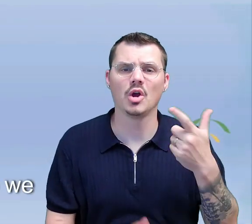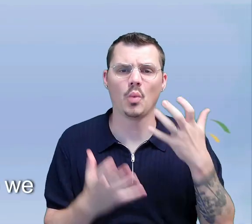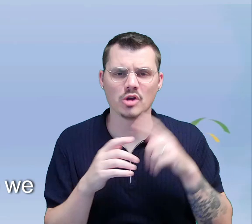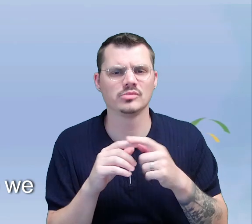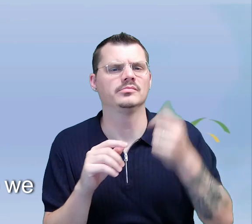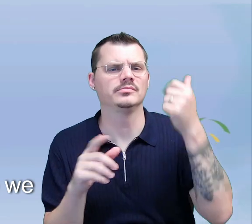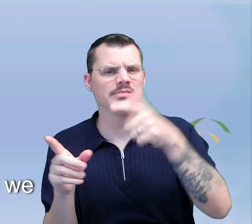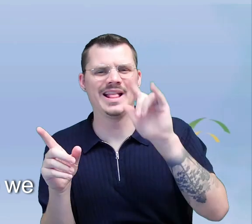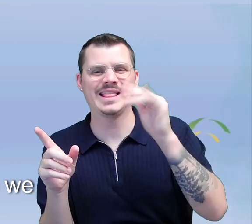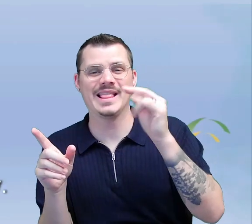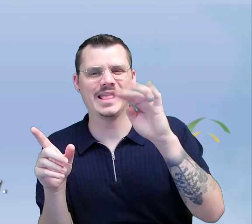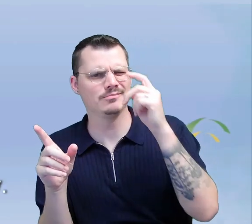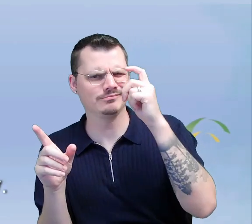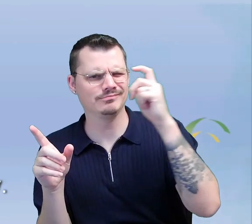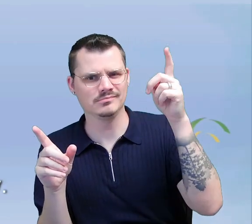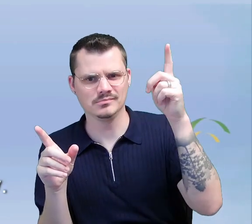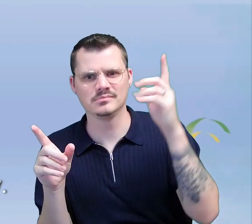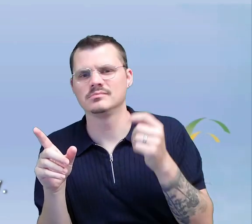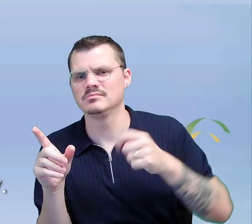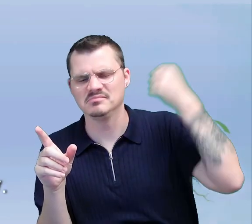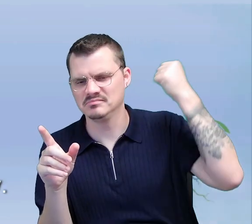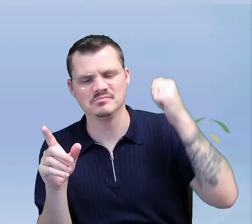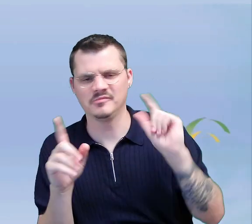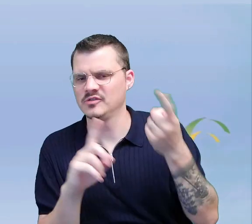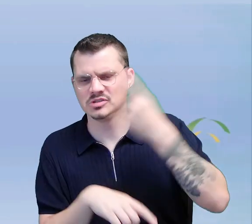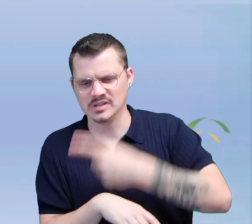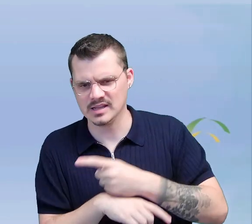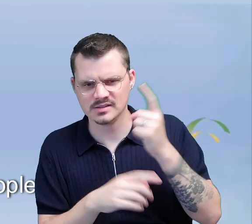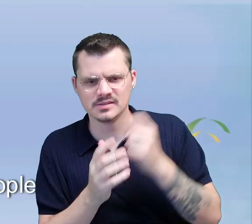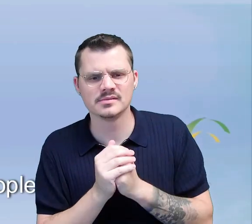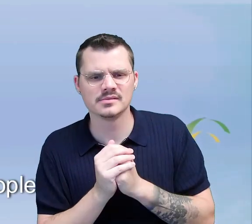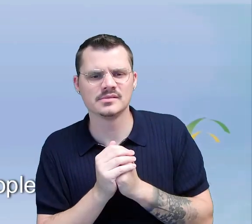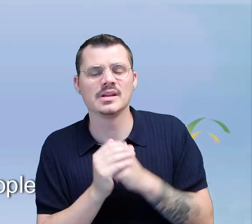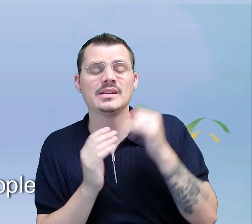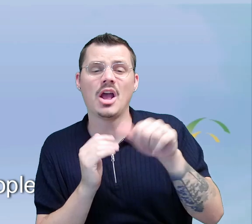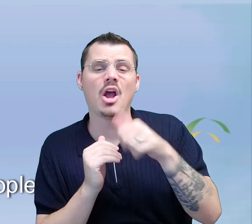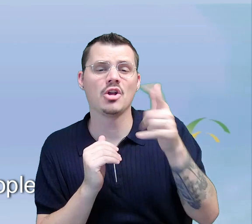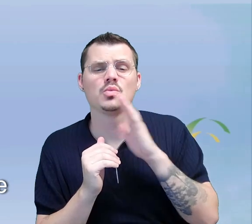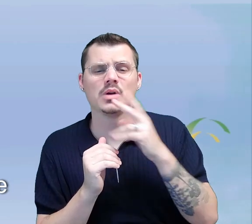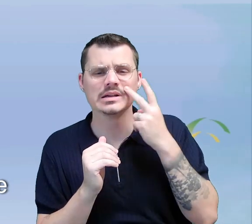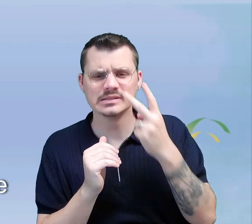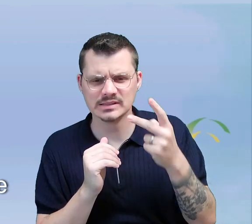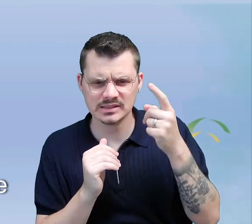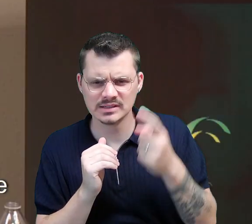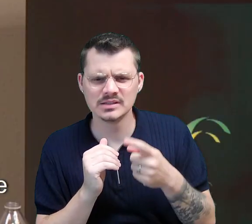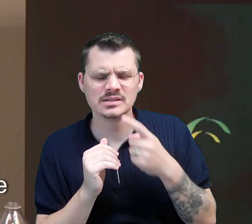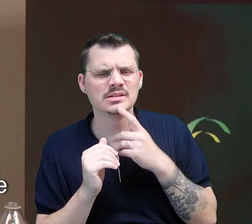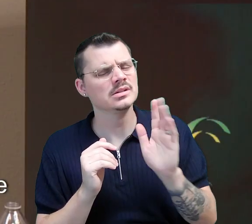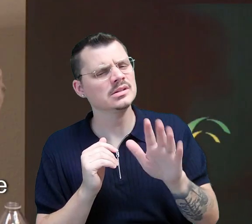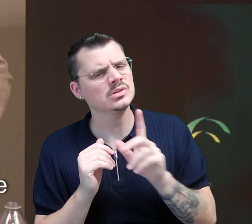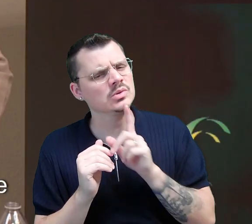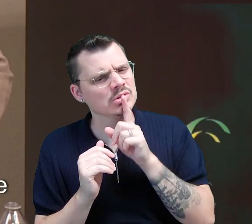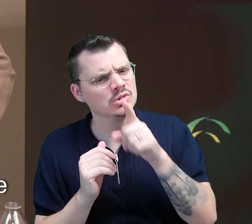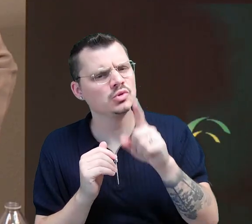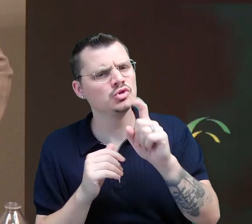Doug wanted to get rid of lithium, so we got rid of lithium that very first day. Now, the other thing is you'll hear people say, well, you should